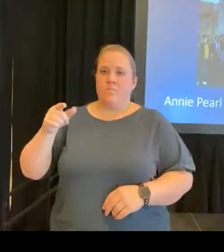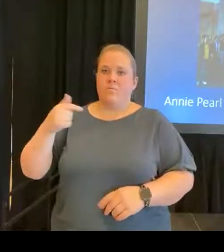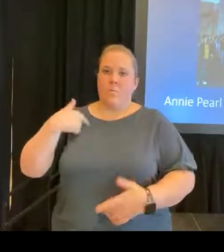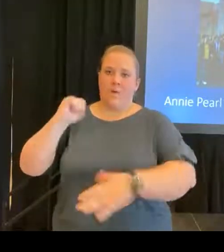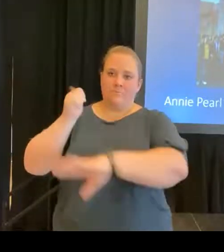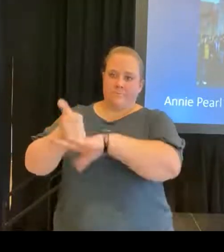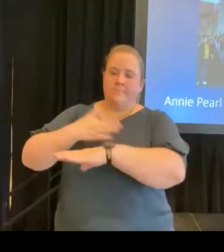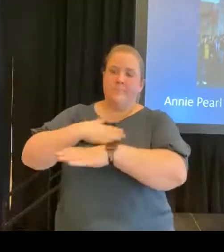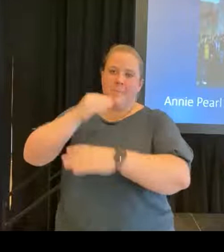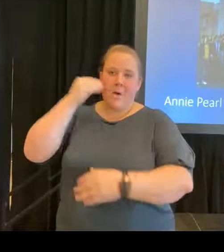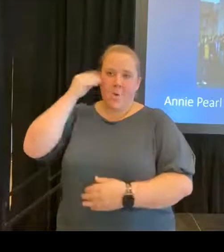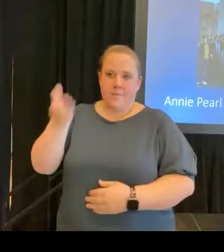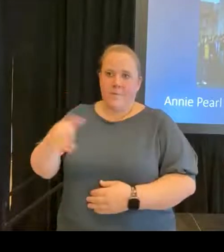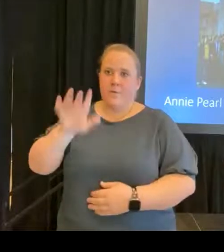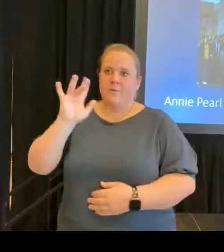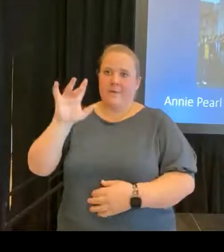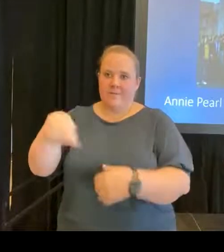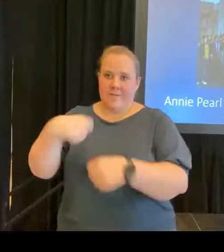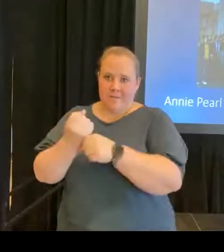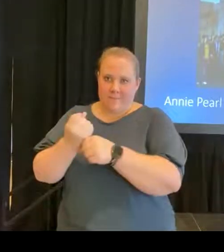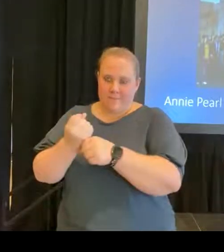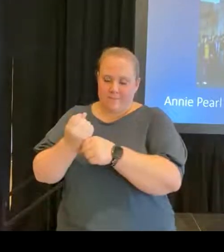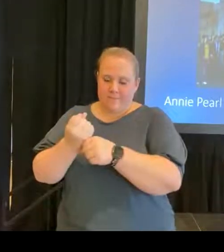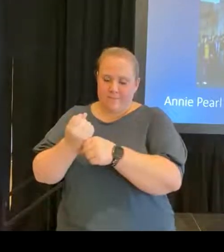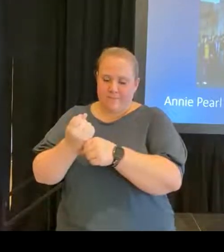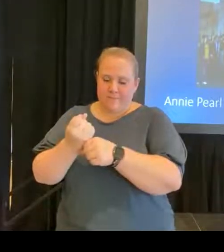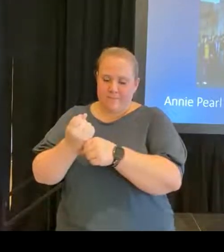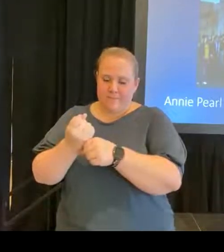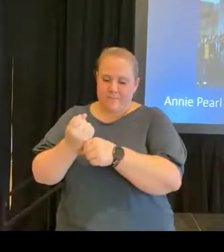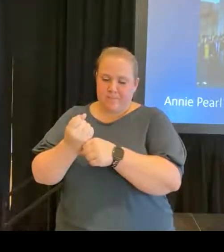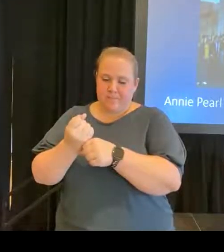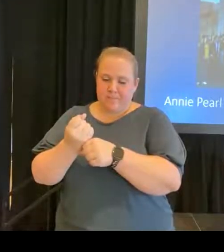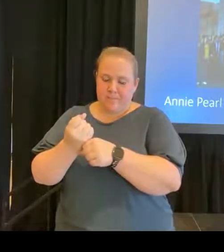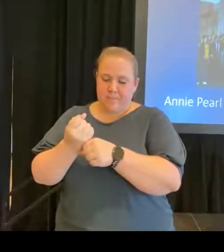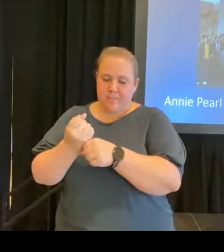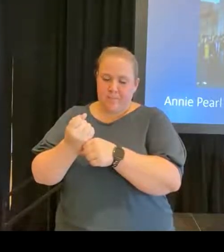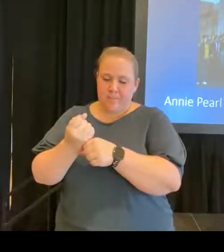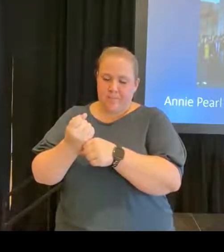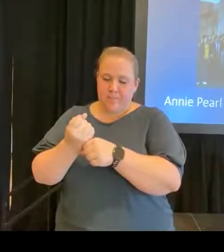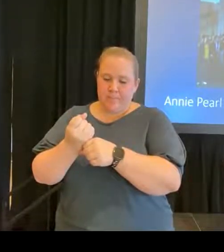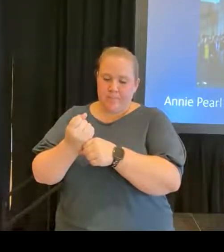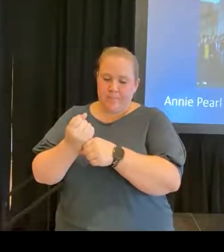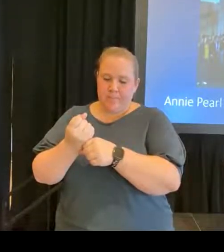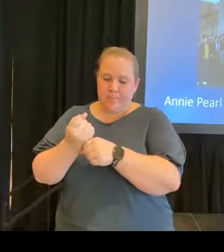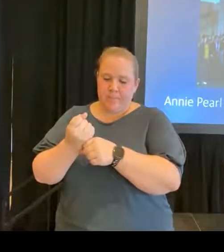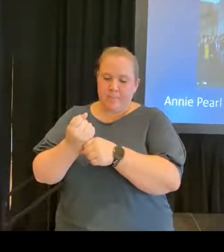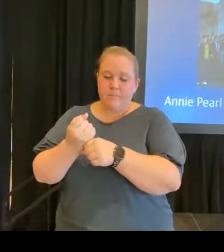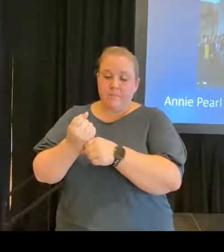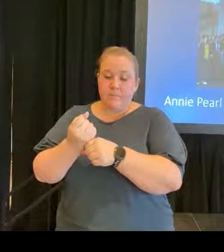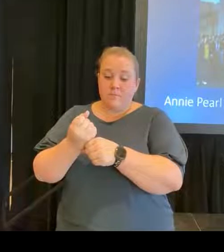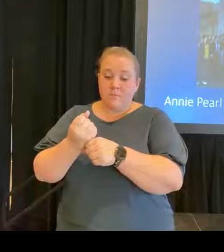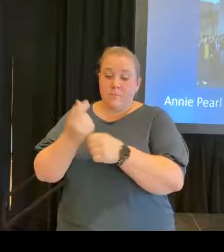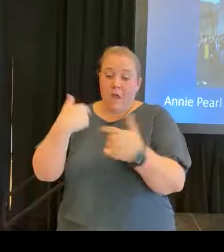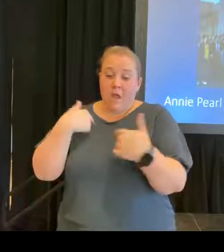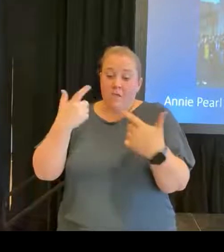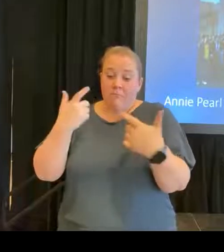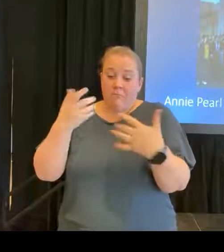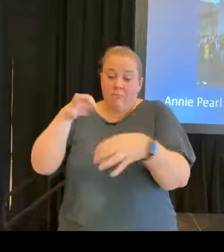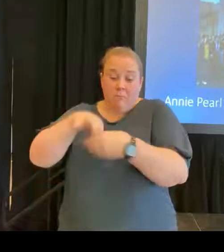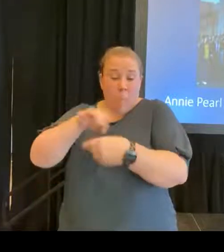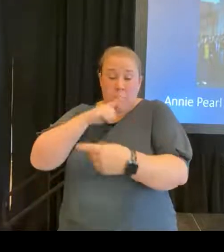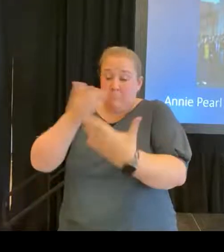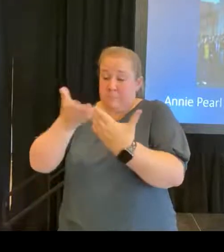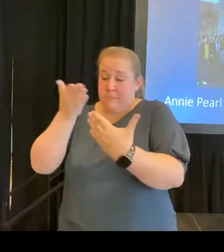for 25 years. And I was able to vote real easy